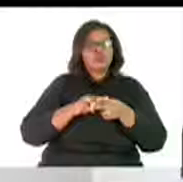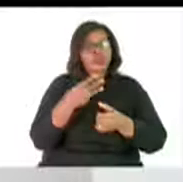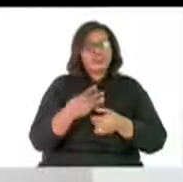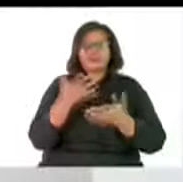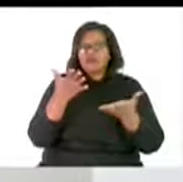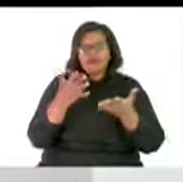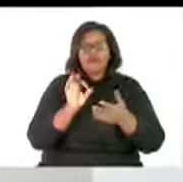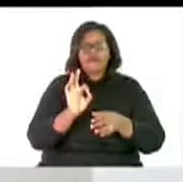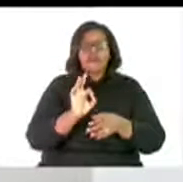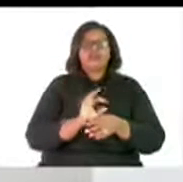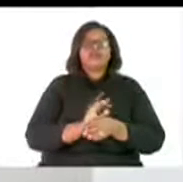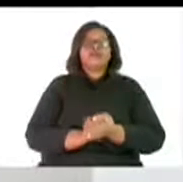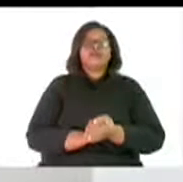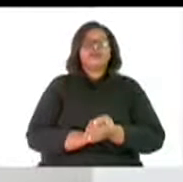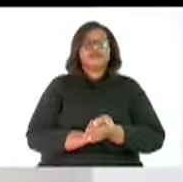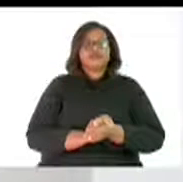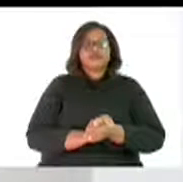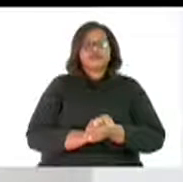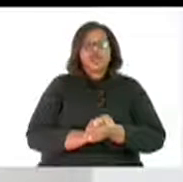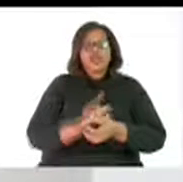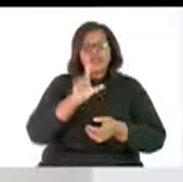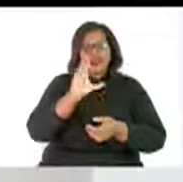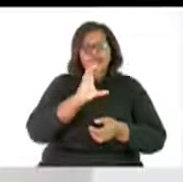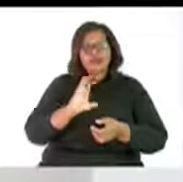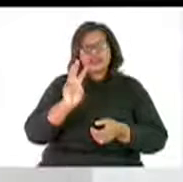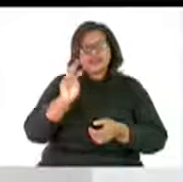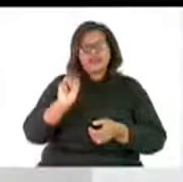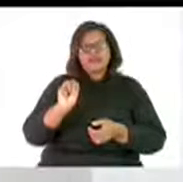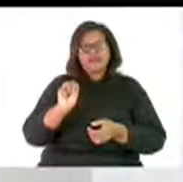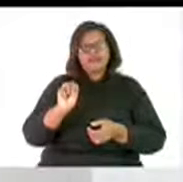The lowest common multiple of